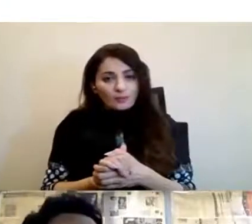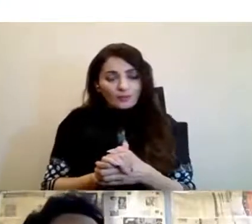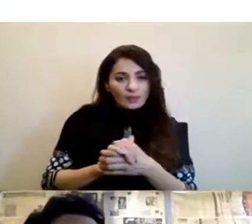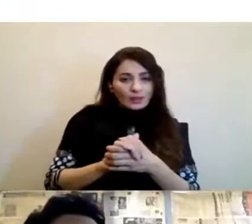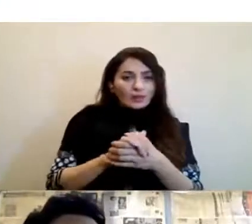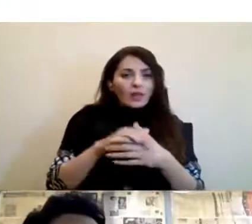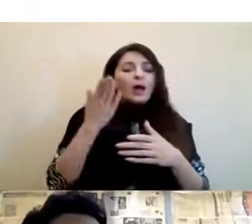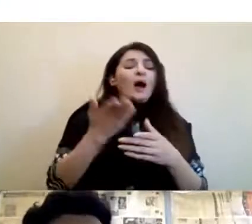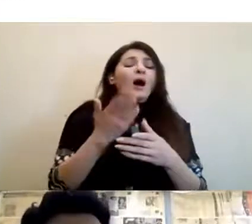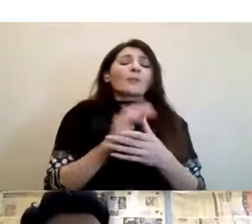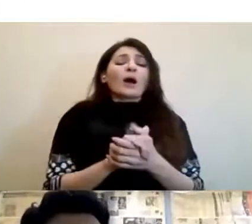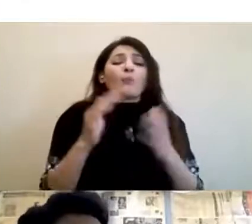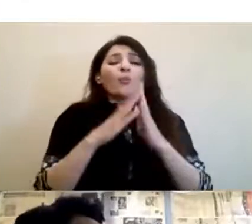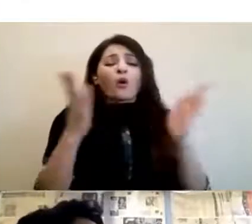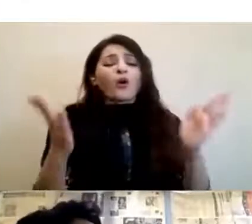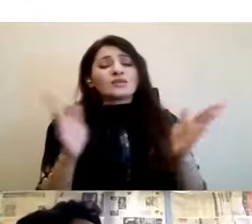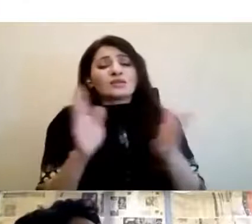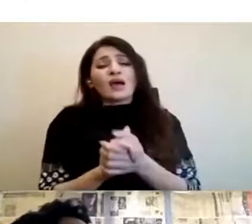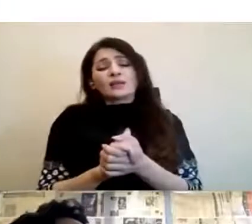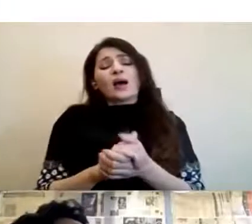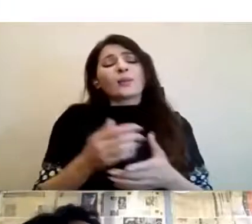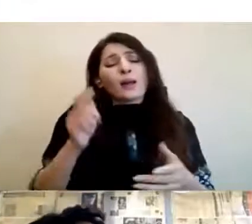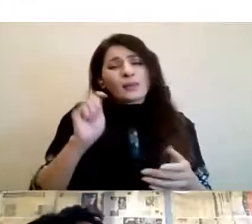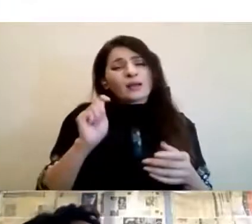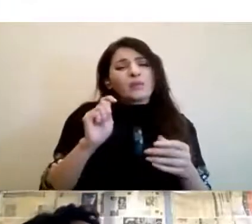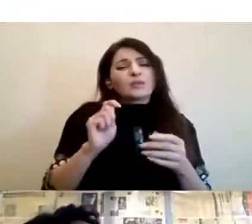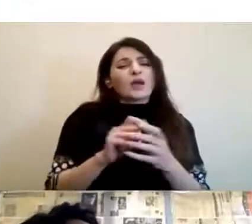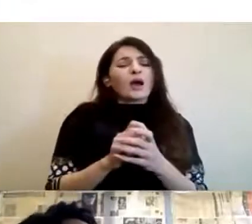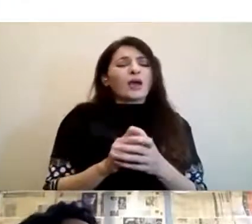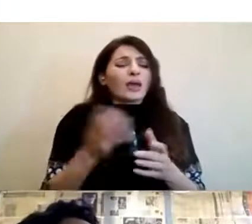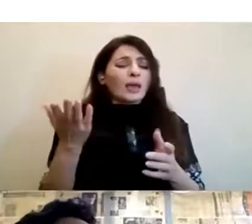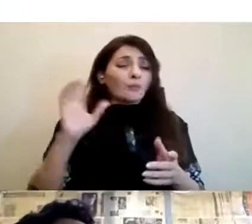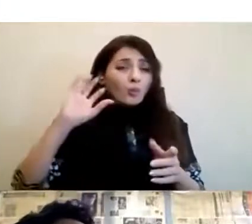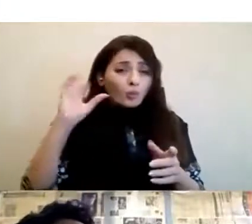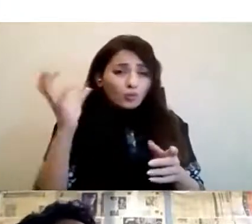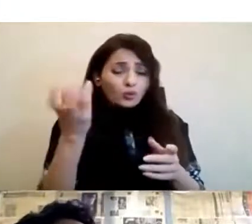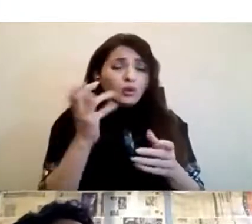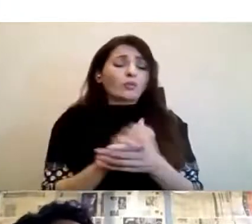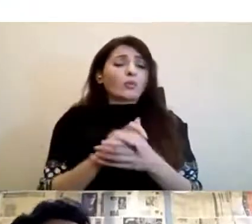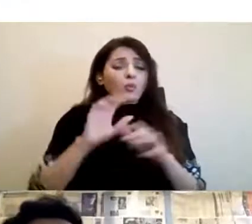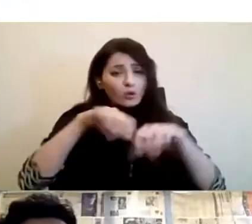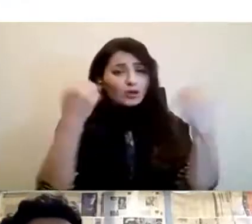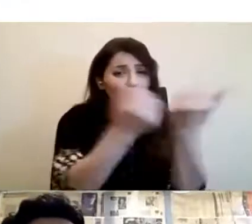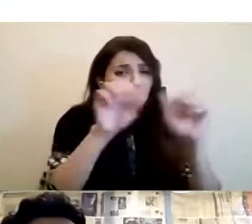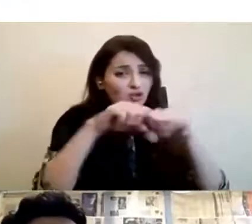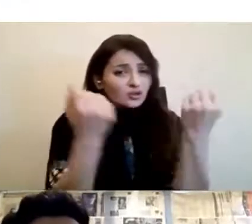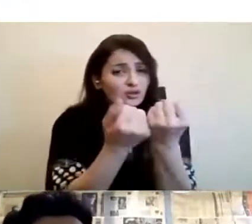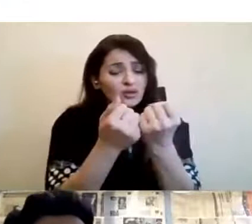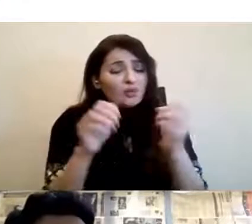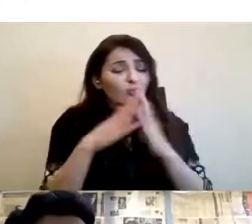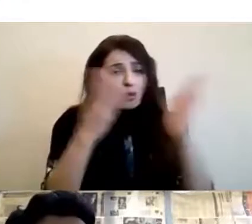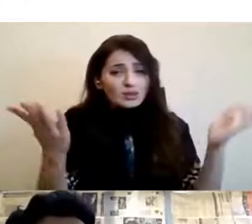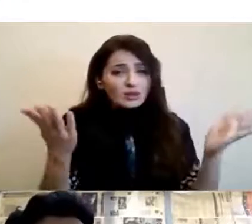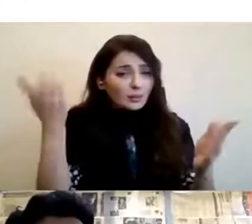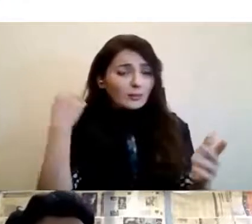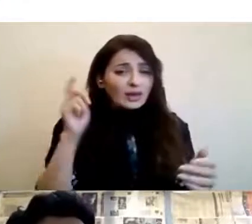of experience working with multilateral organizations, for instance, the UN and ITU as examples.